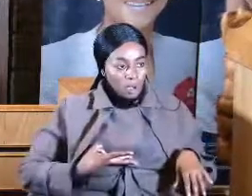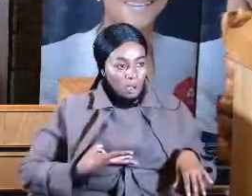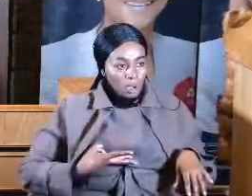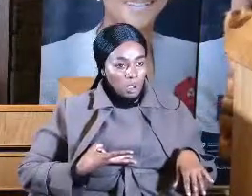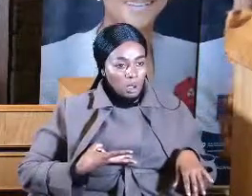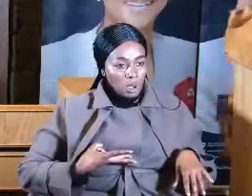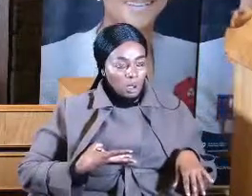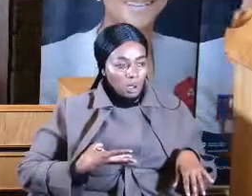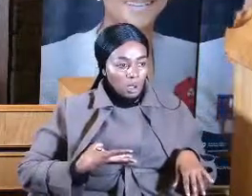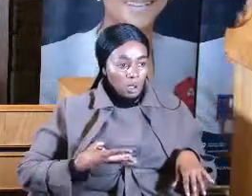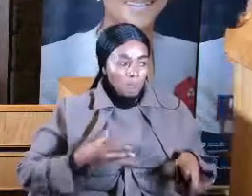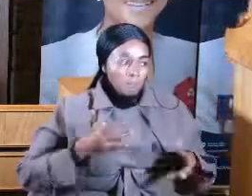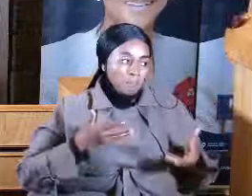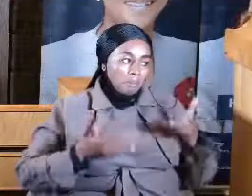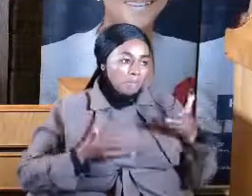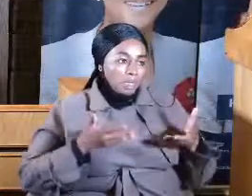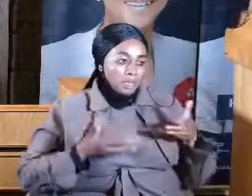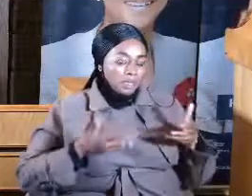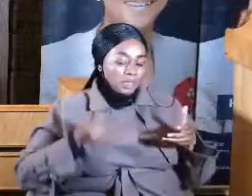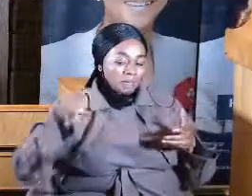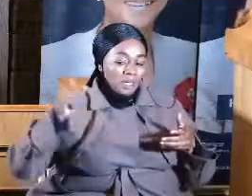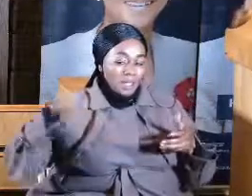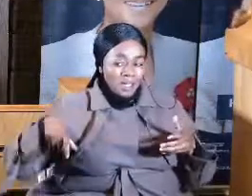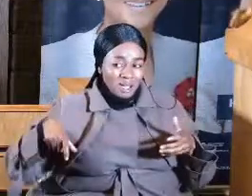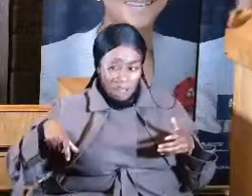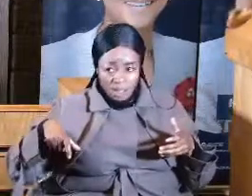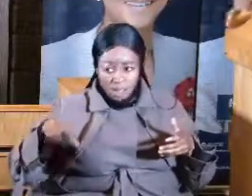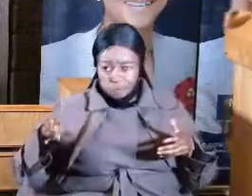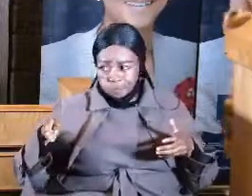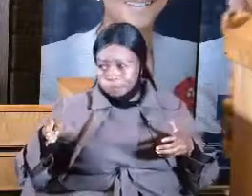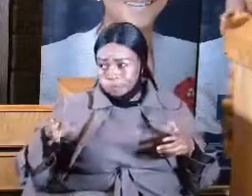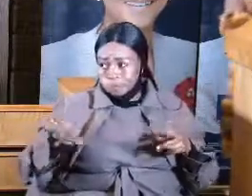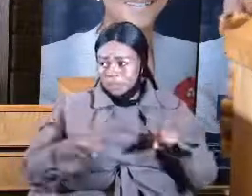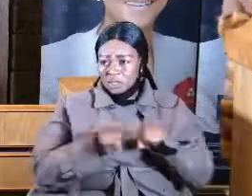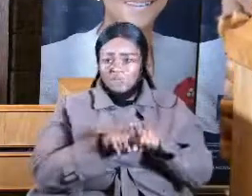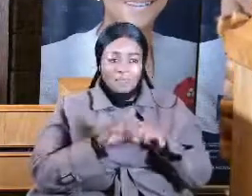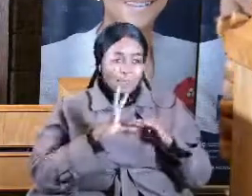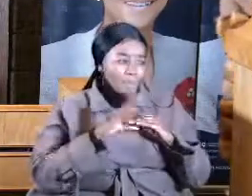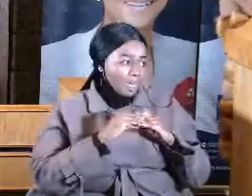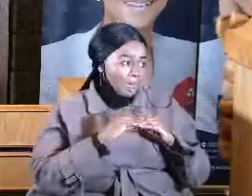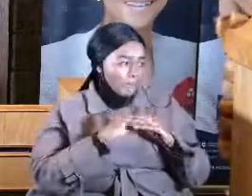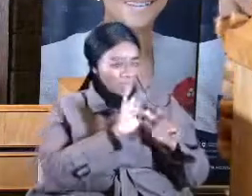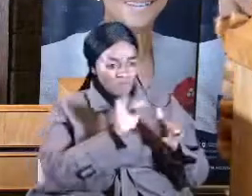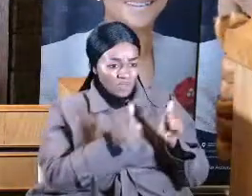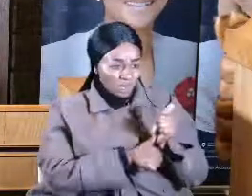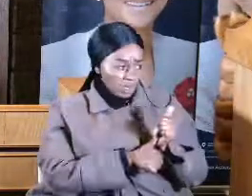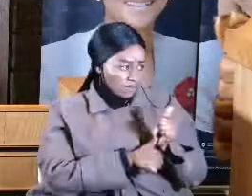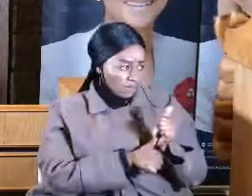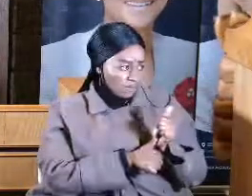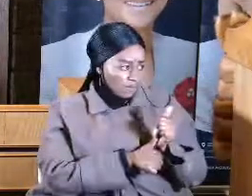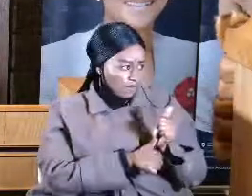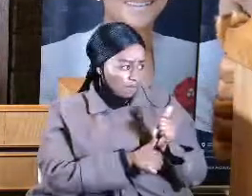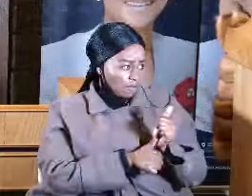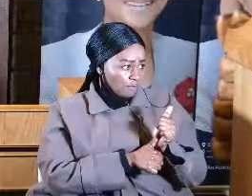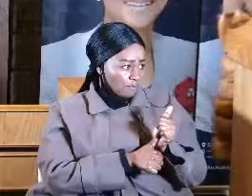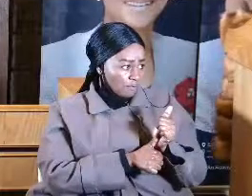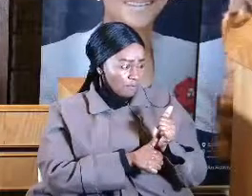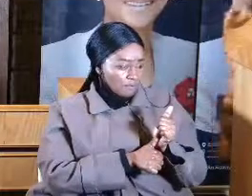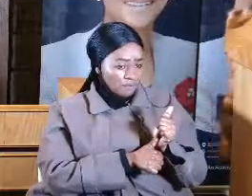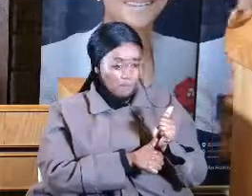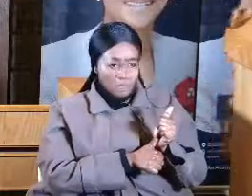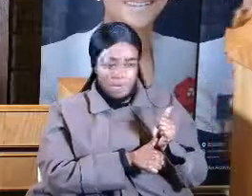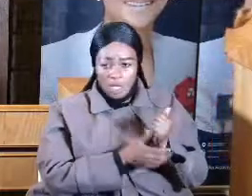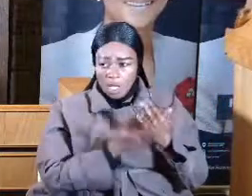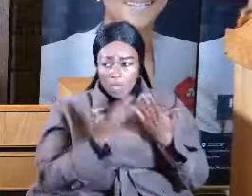Maybe that we have speaker here, and we also have members of the executive. I don't know if